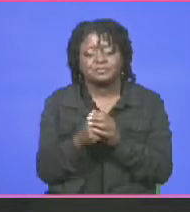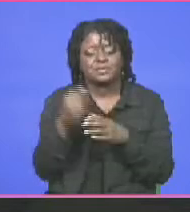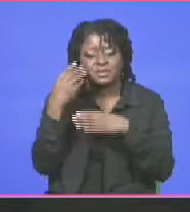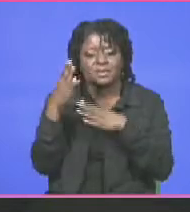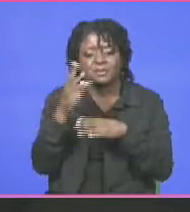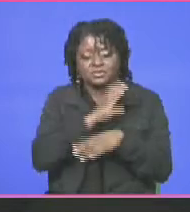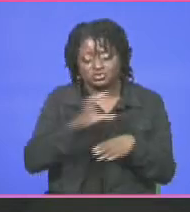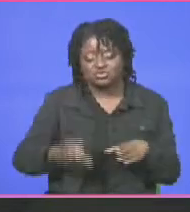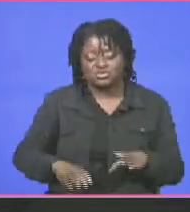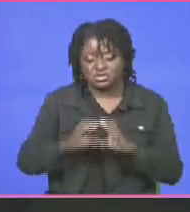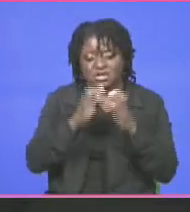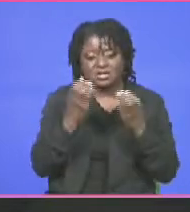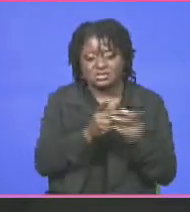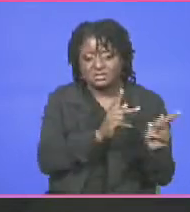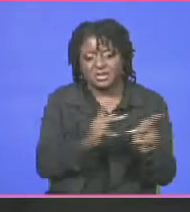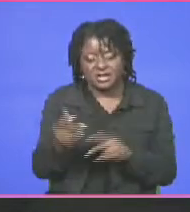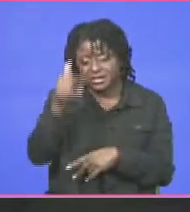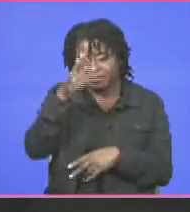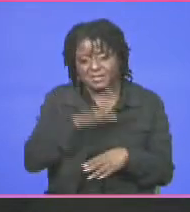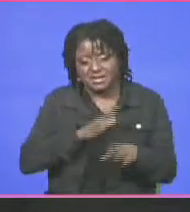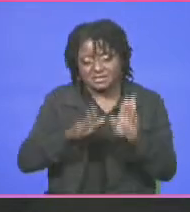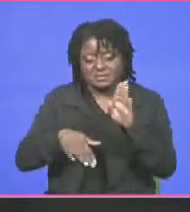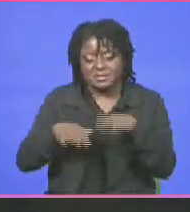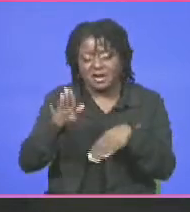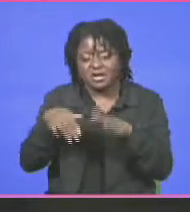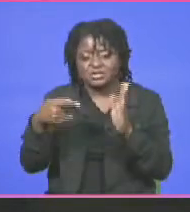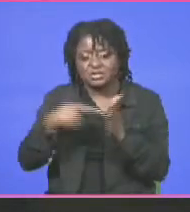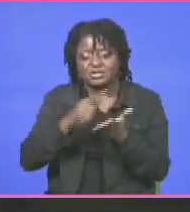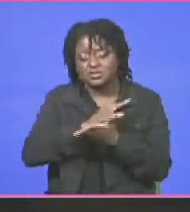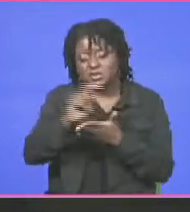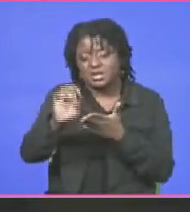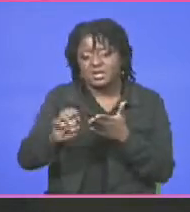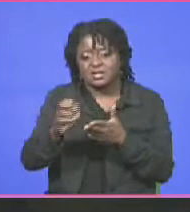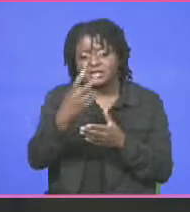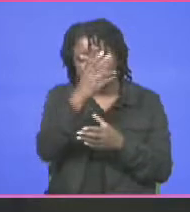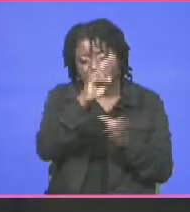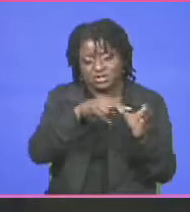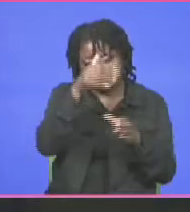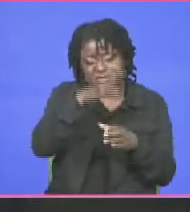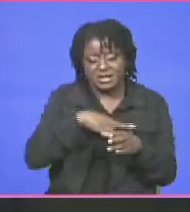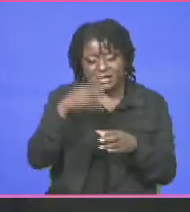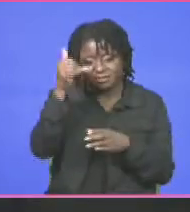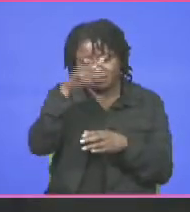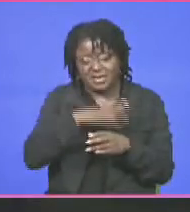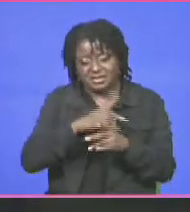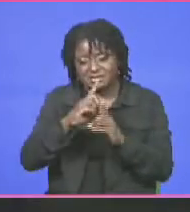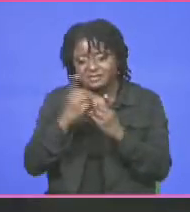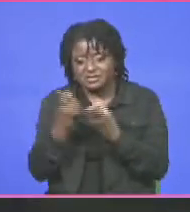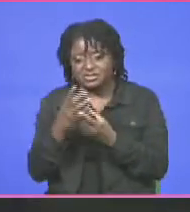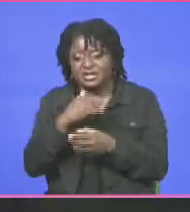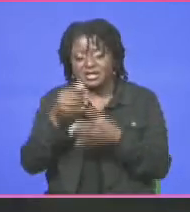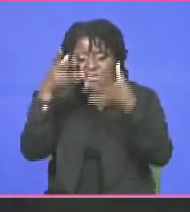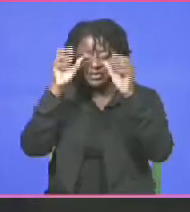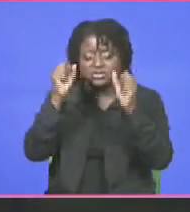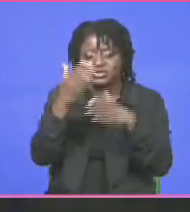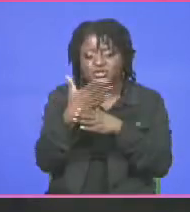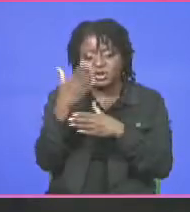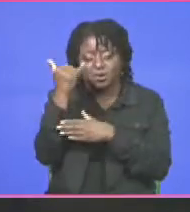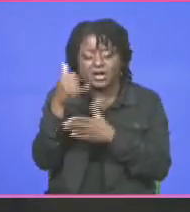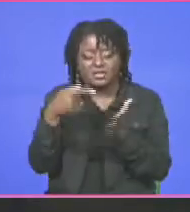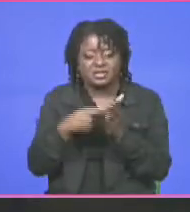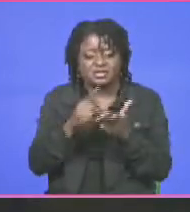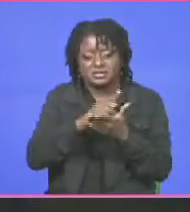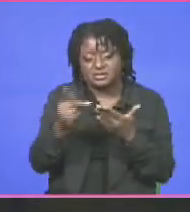The Bahamas Christian Council planning a men's march this weekend. Both the chairman of the men's division and the president share why this initiative is